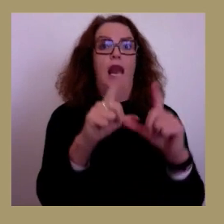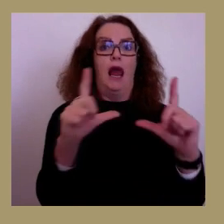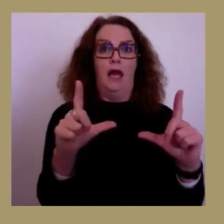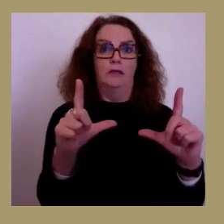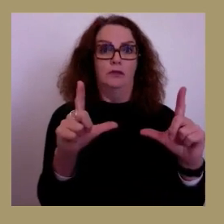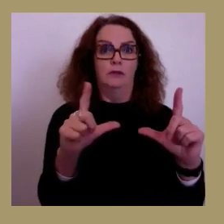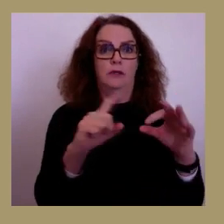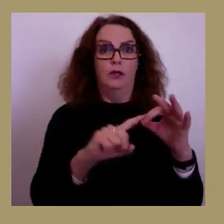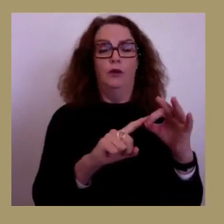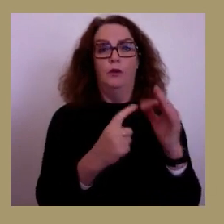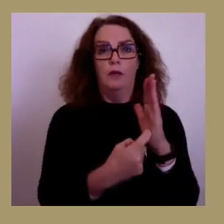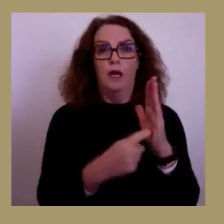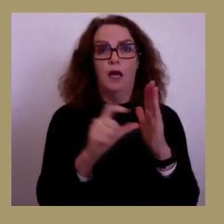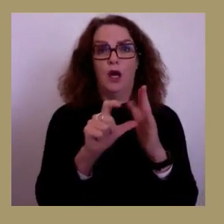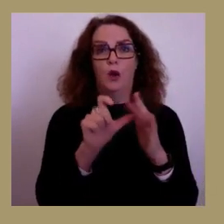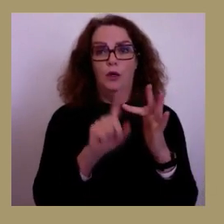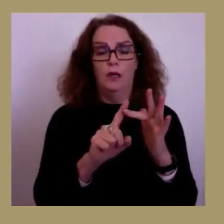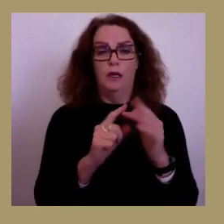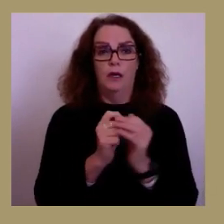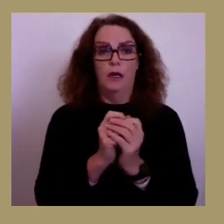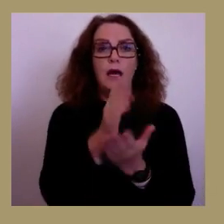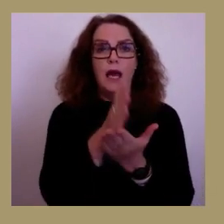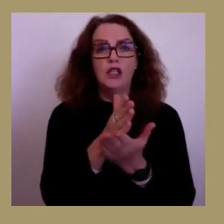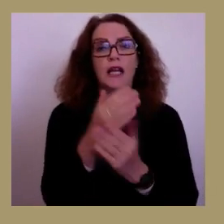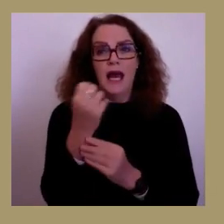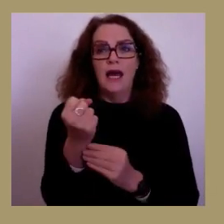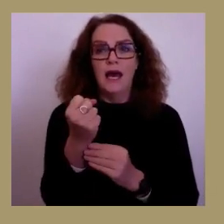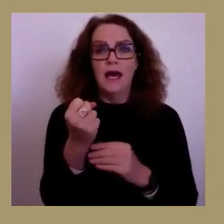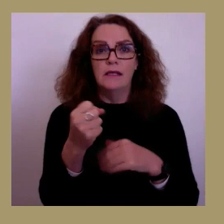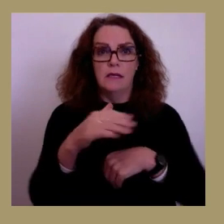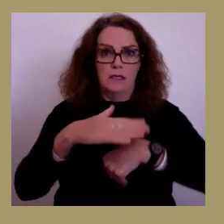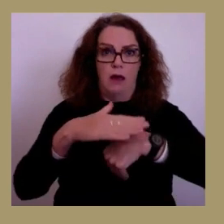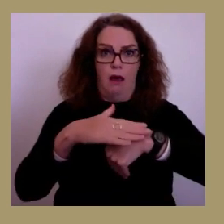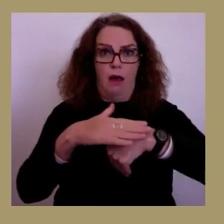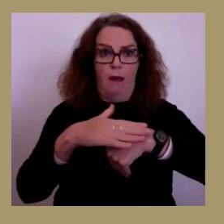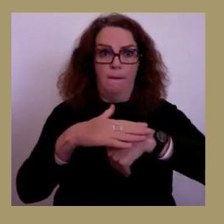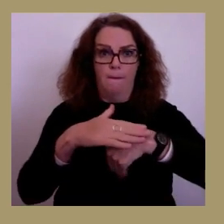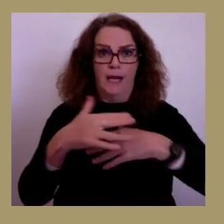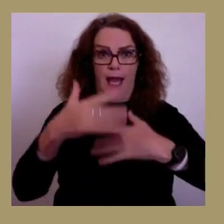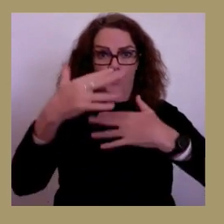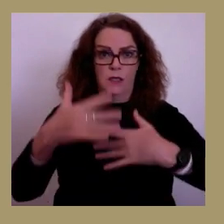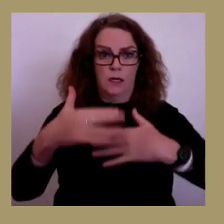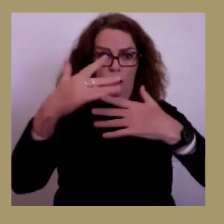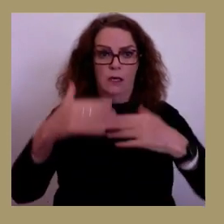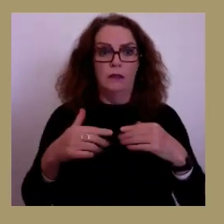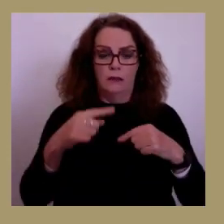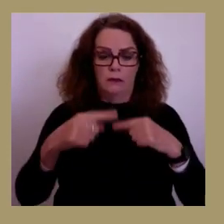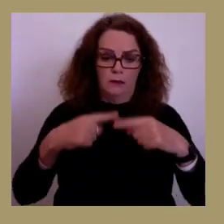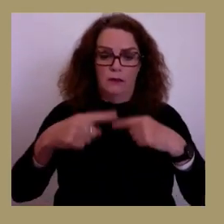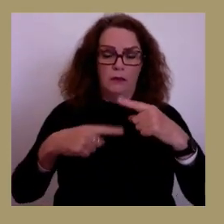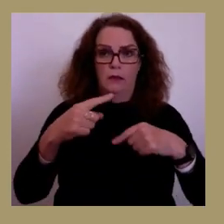well. You will see here that it actually has a dynamic time counter also as well. We don't, at Service